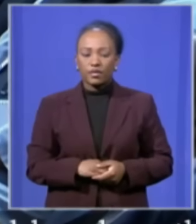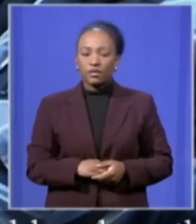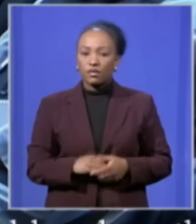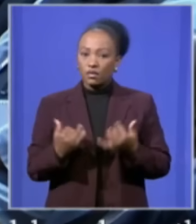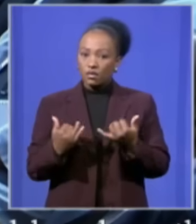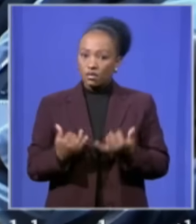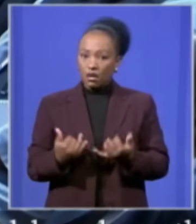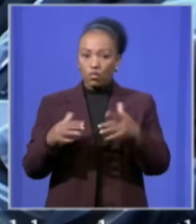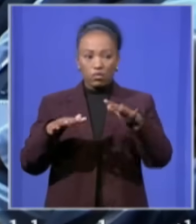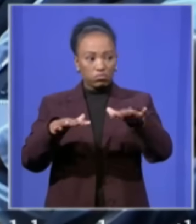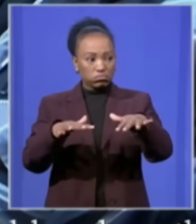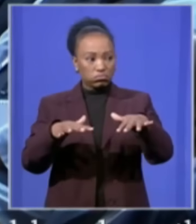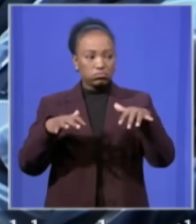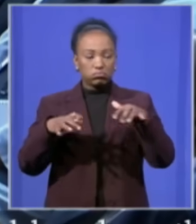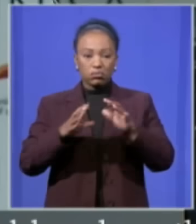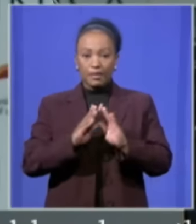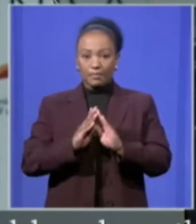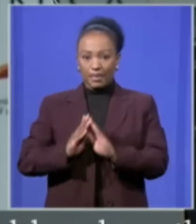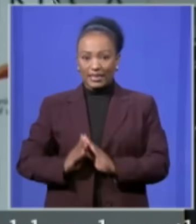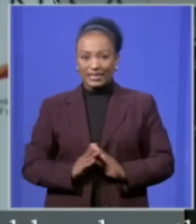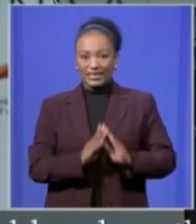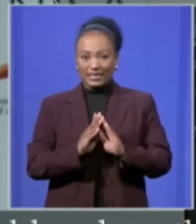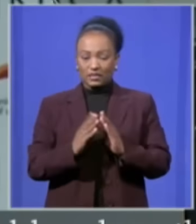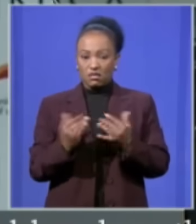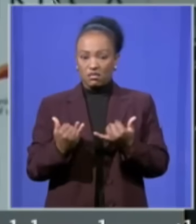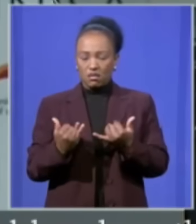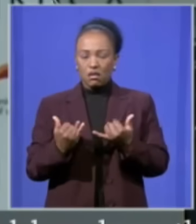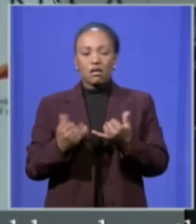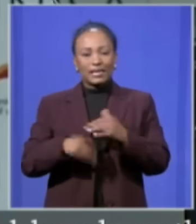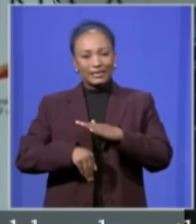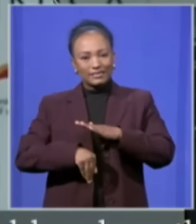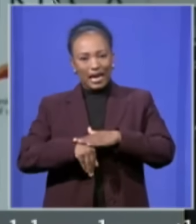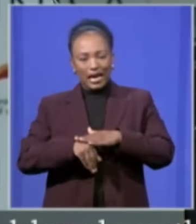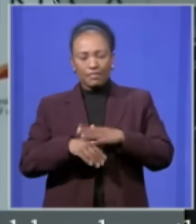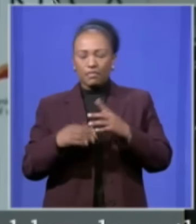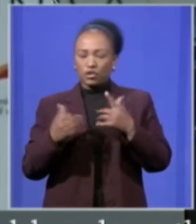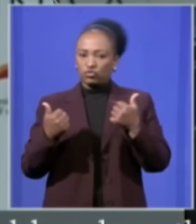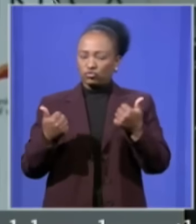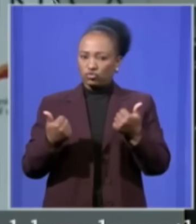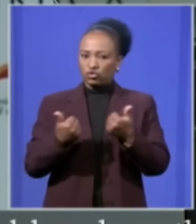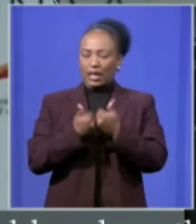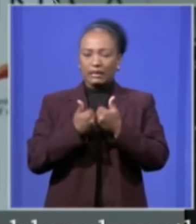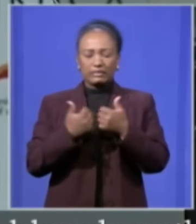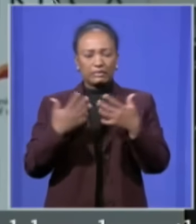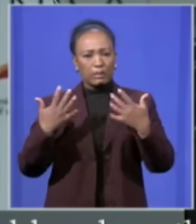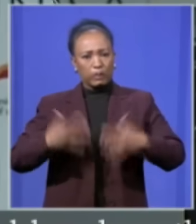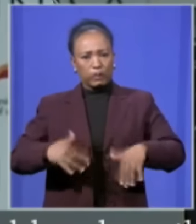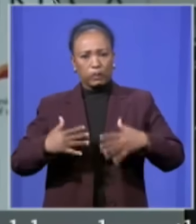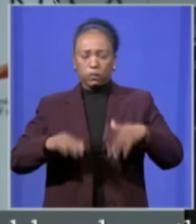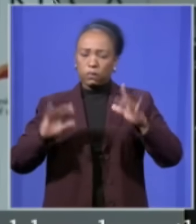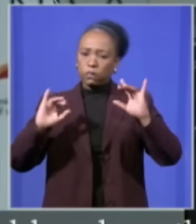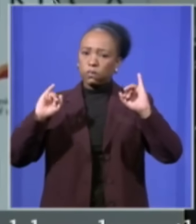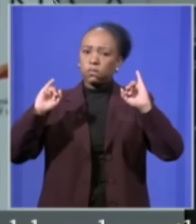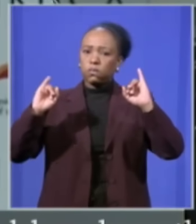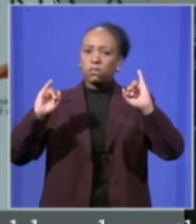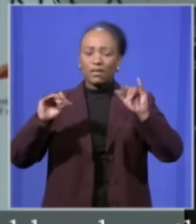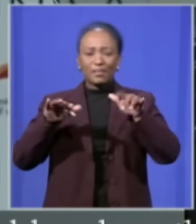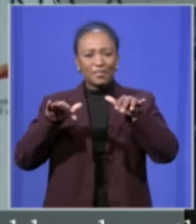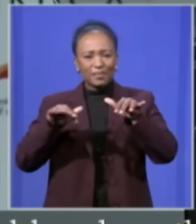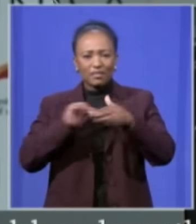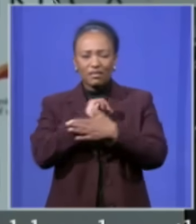profound challenges that confront our country and our people.